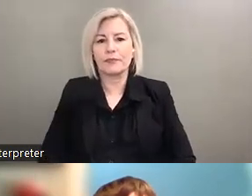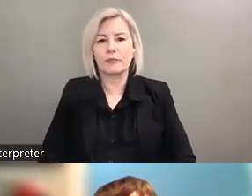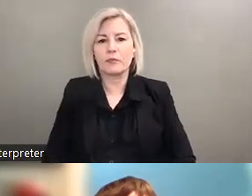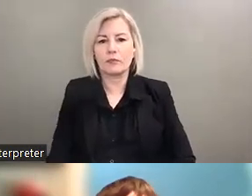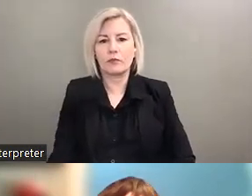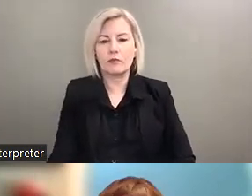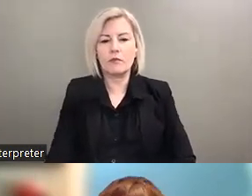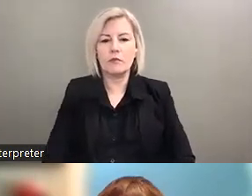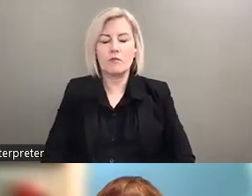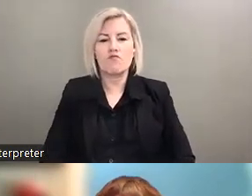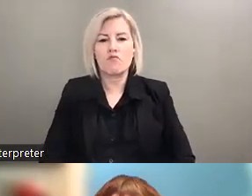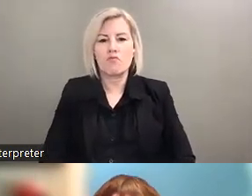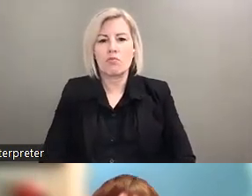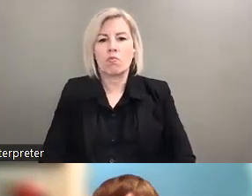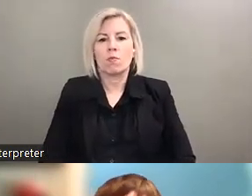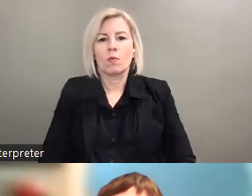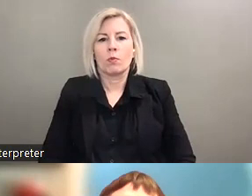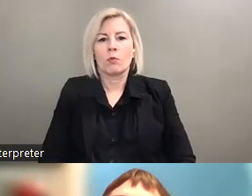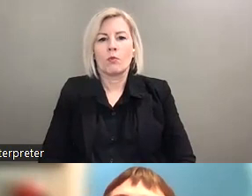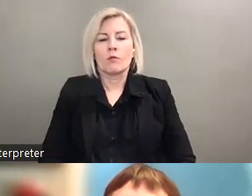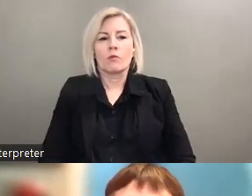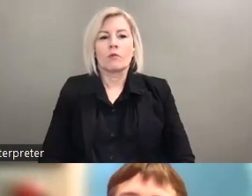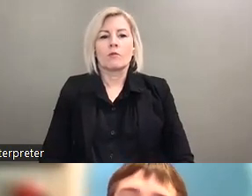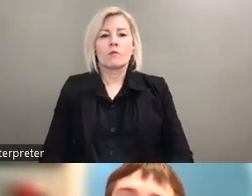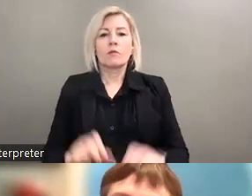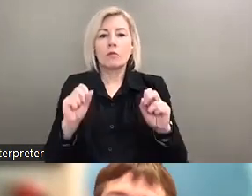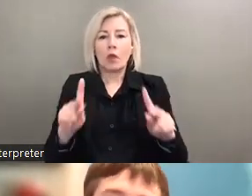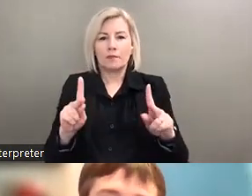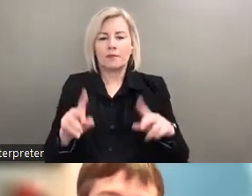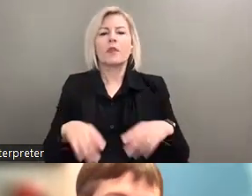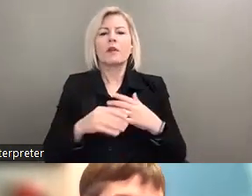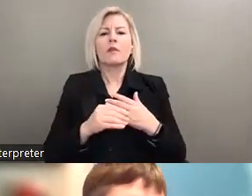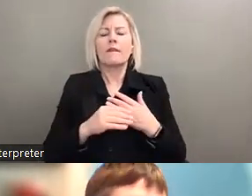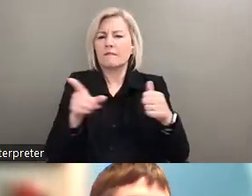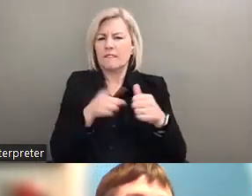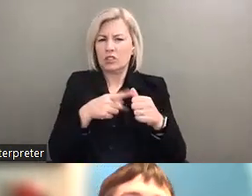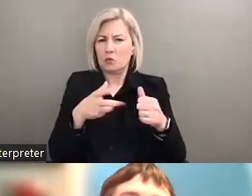Now, before we dig into ArtsCONNECT, I want to share a little bit of context about MidAtlantic Arts.